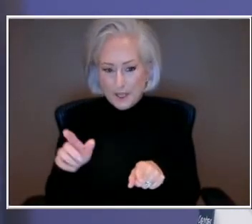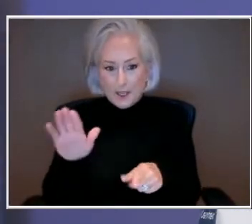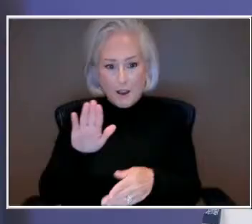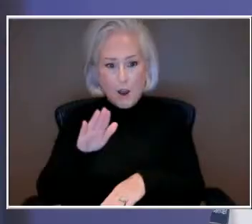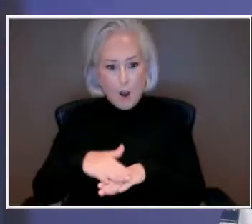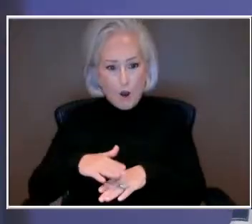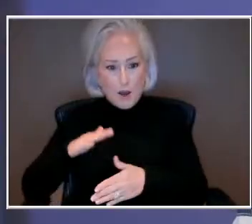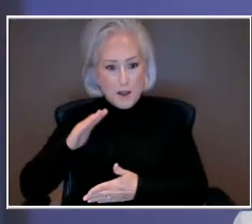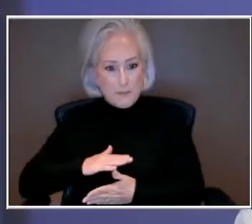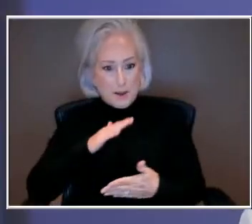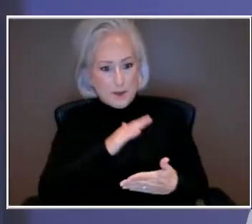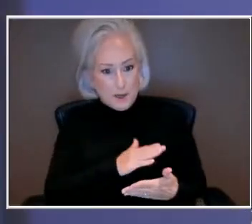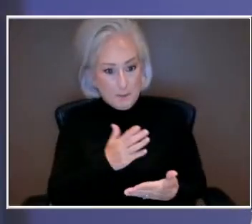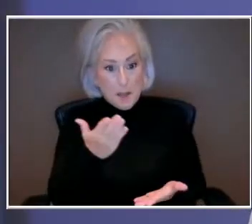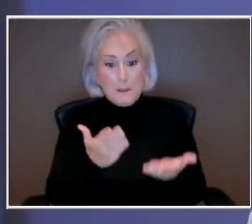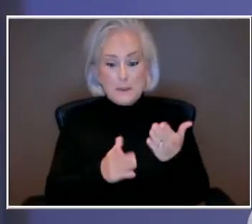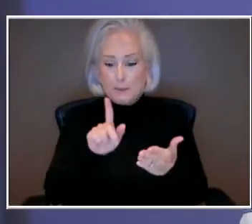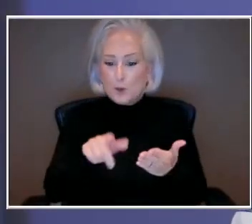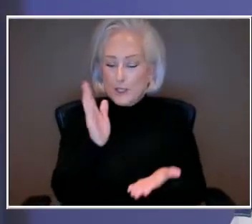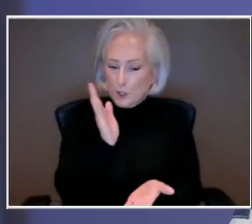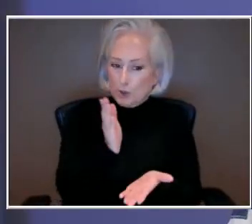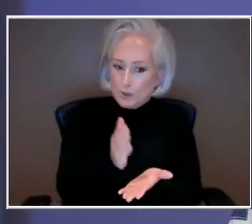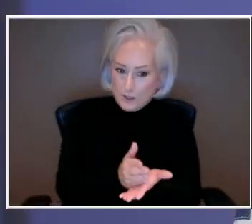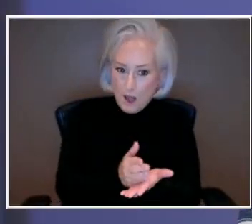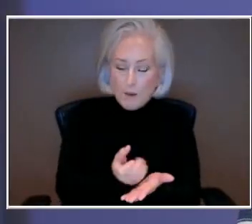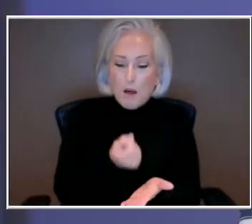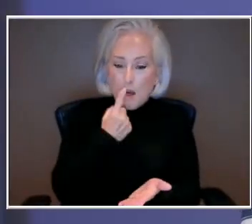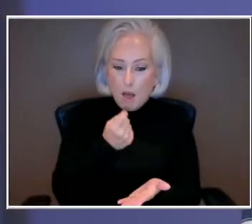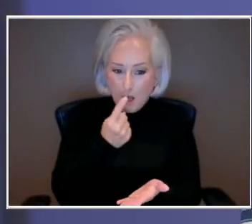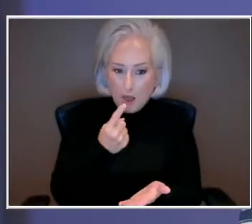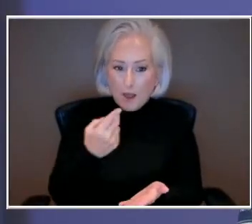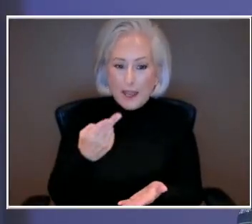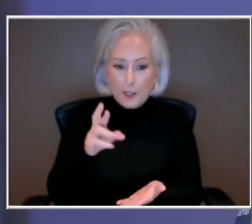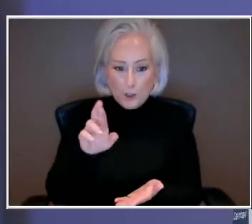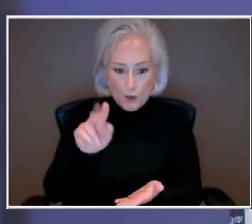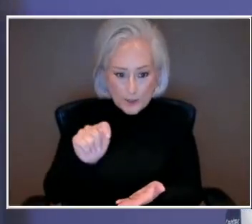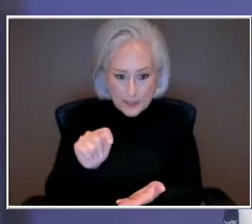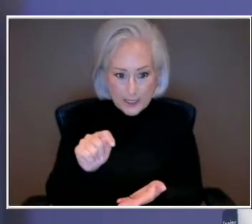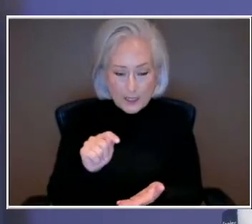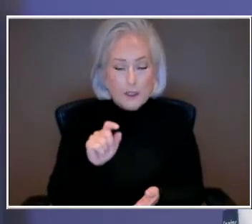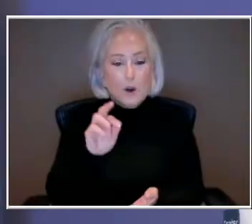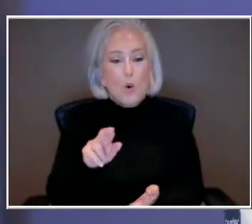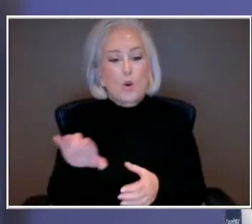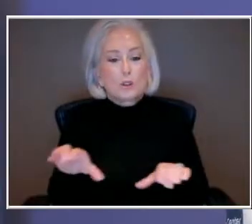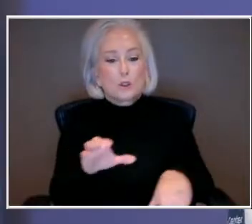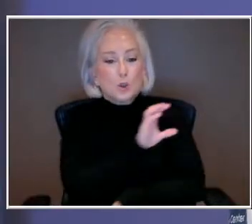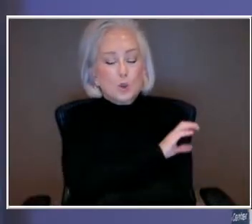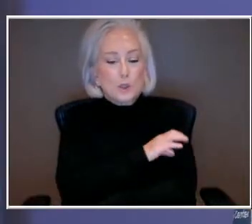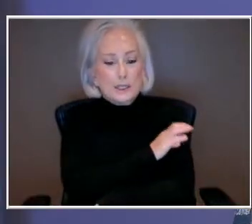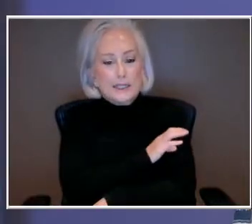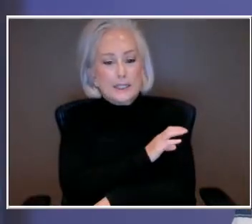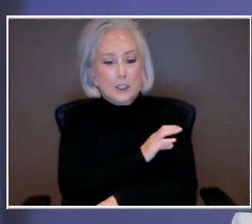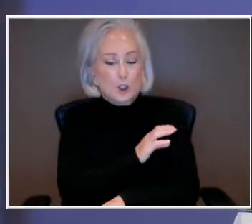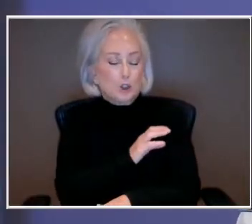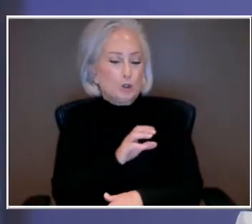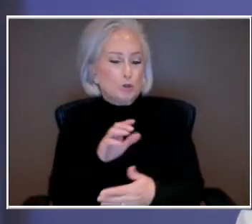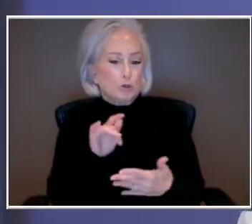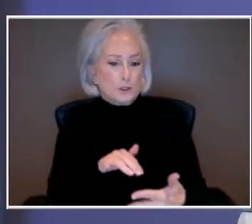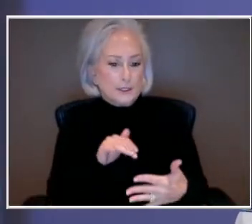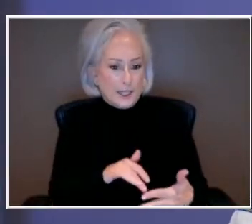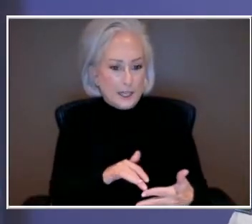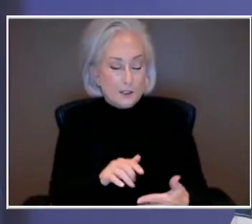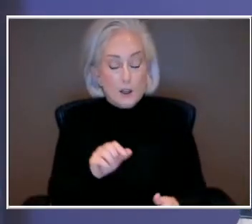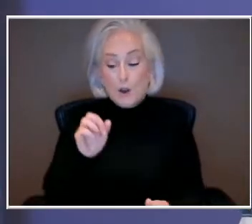something different. If you do clinical trials like I do, testing new medicines for breast cancer prevention, wouldn't that